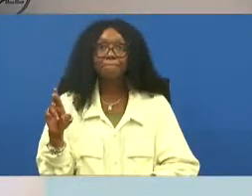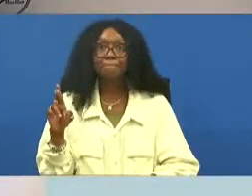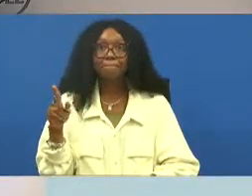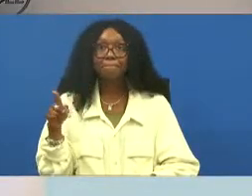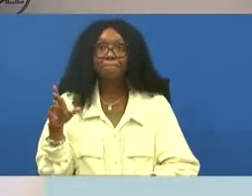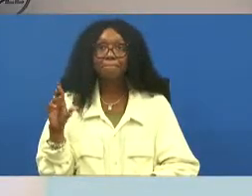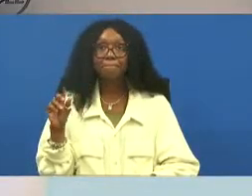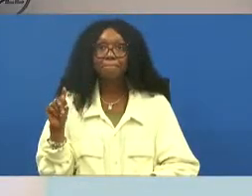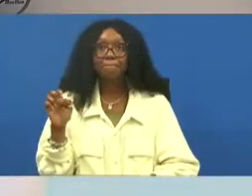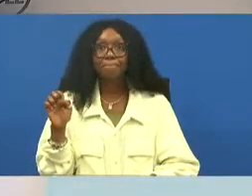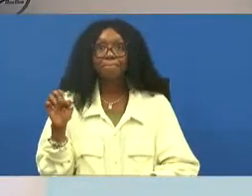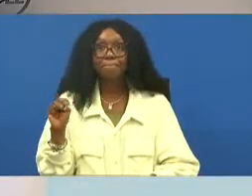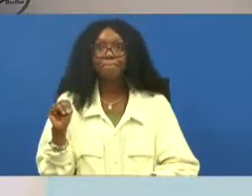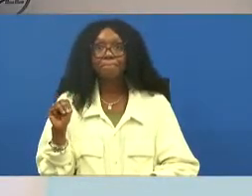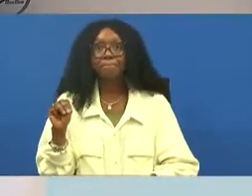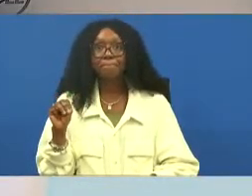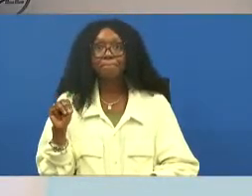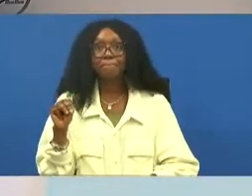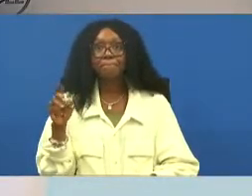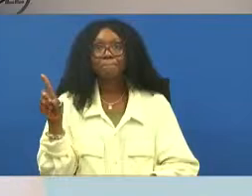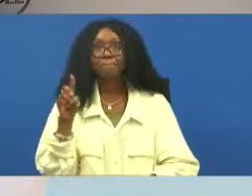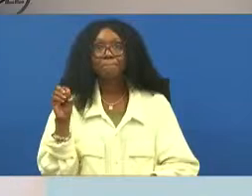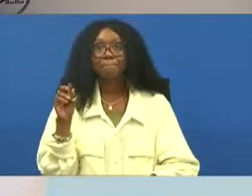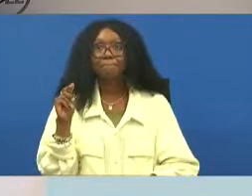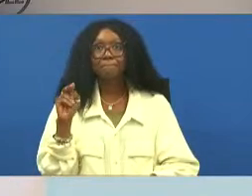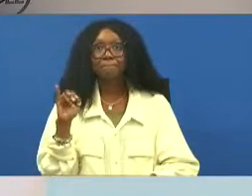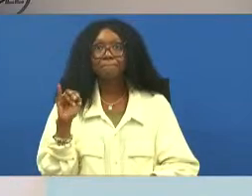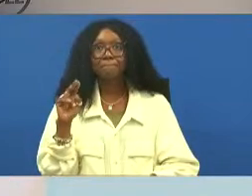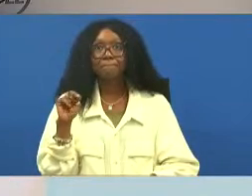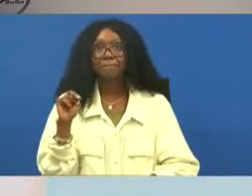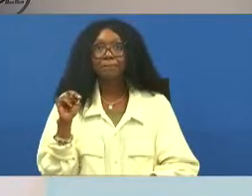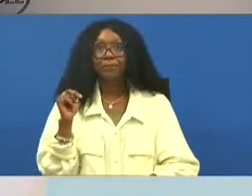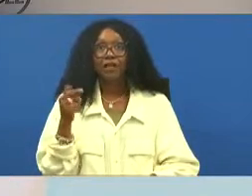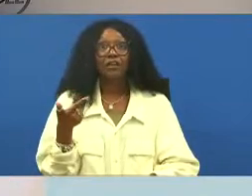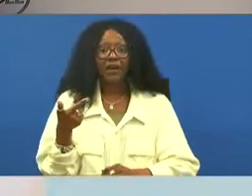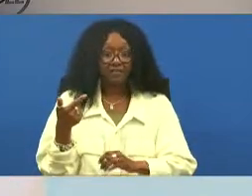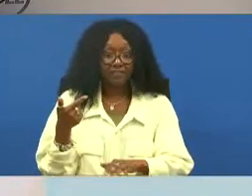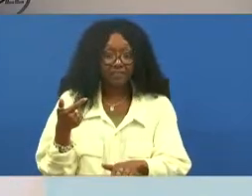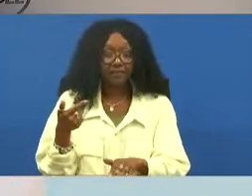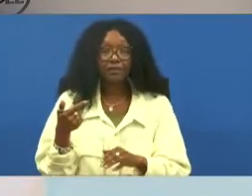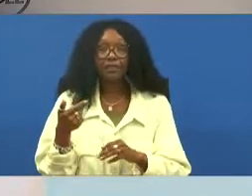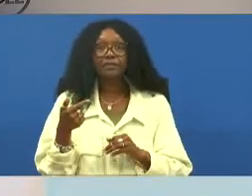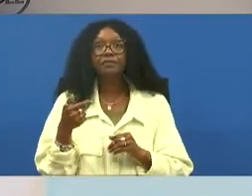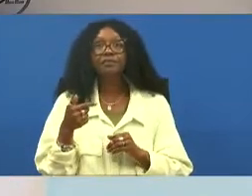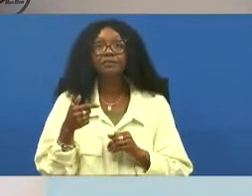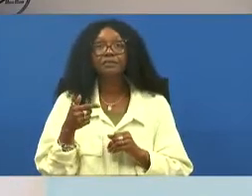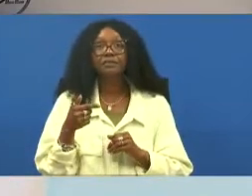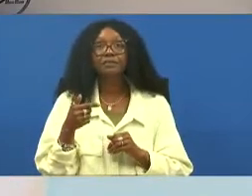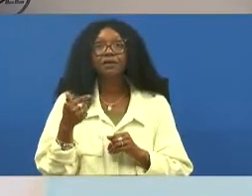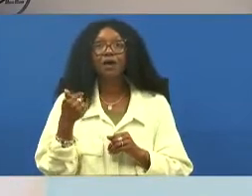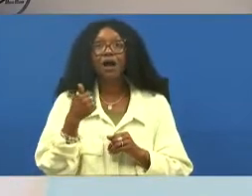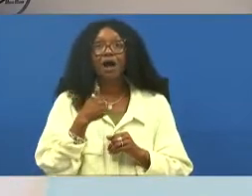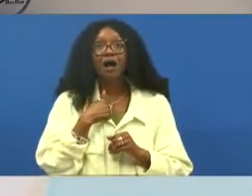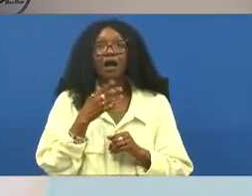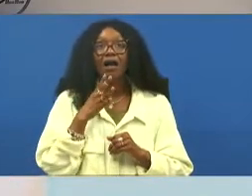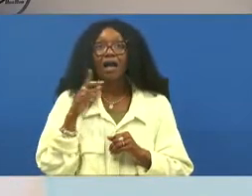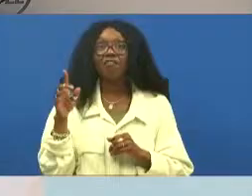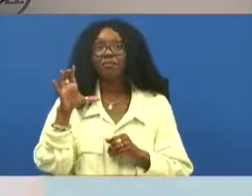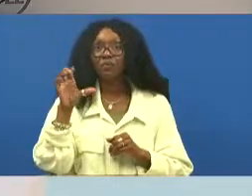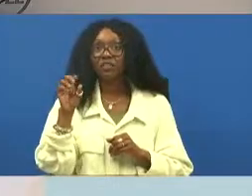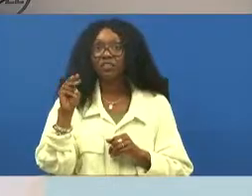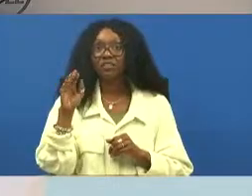council members told me we are going to have that first zoning issue that's going to come within your first year. But first, I just want to say thank you to the Co-Meat Drive